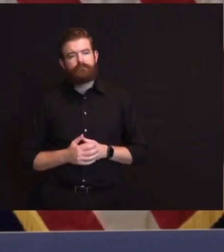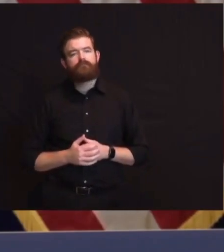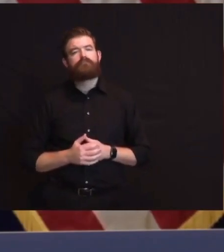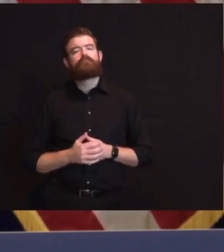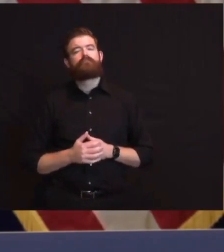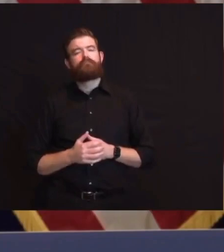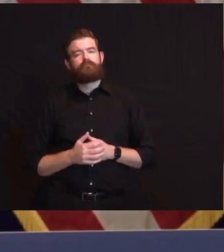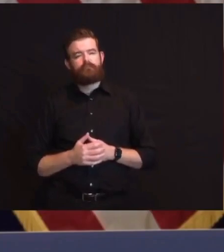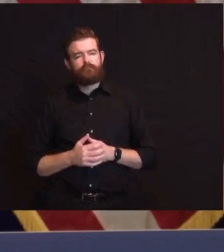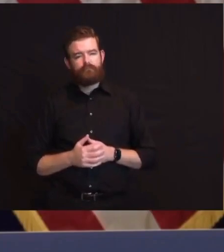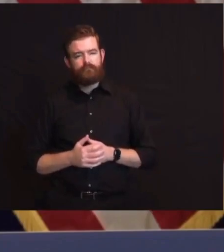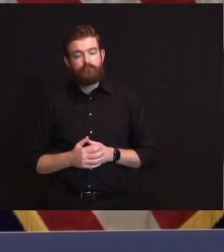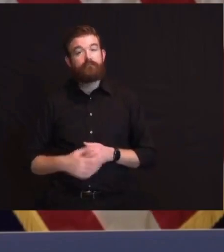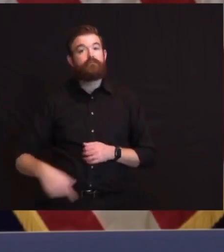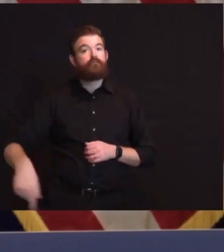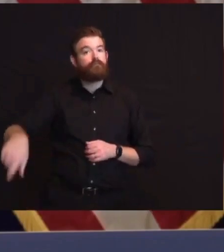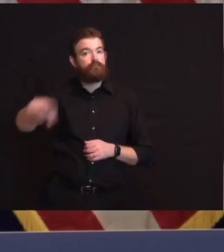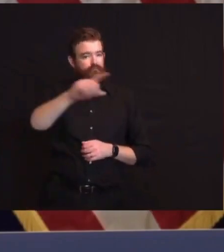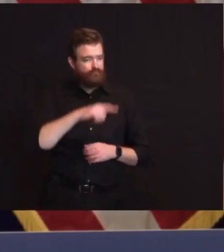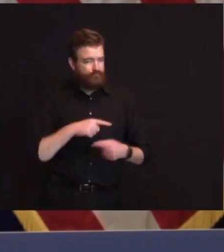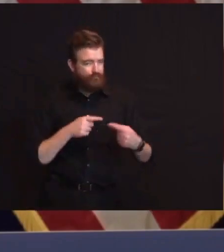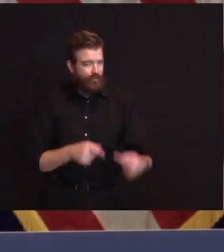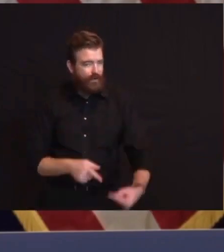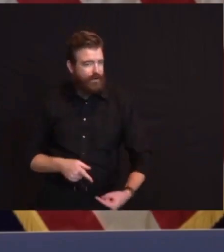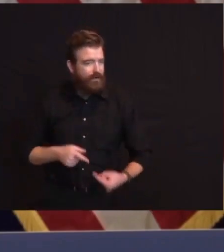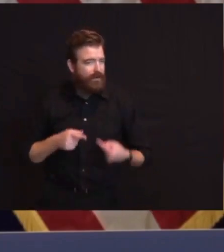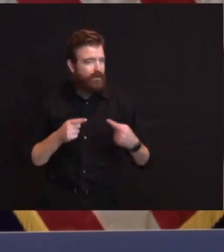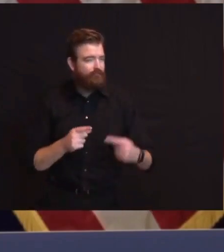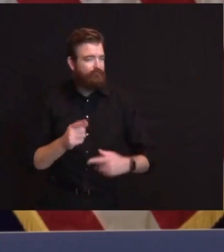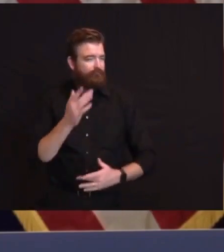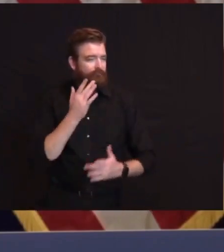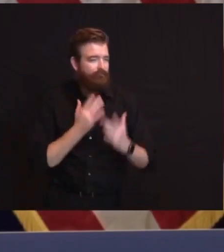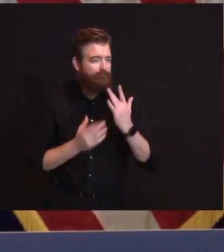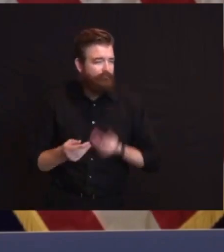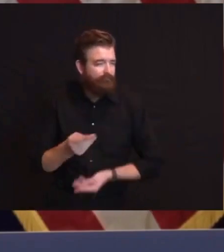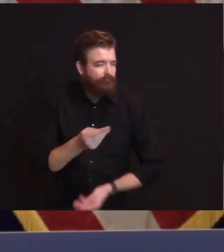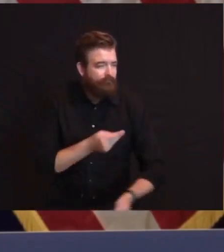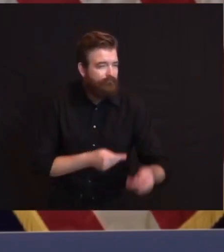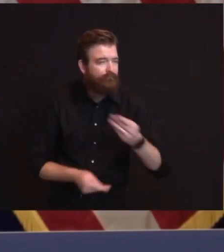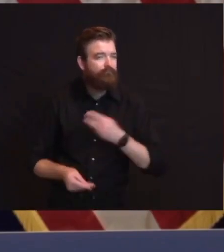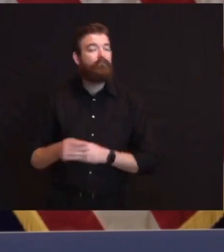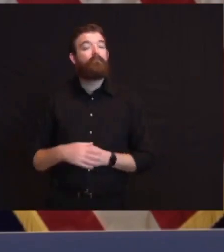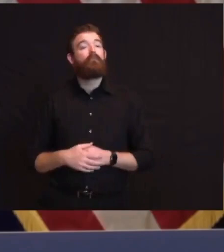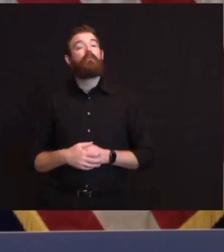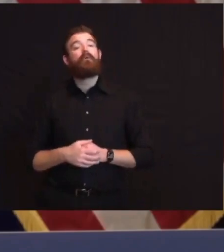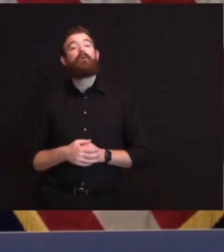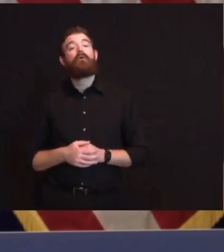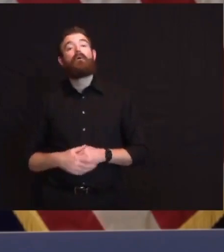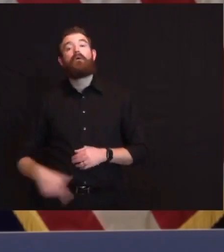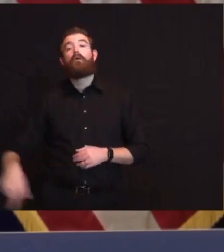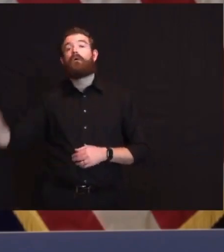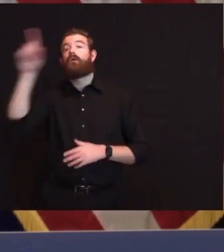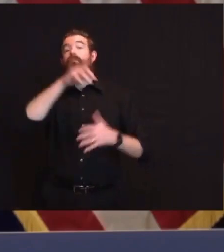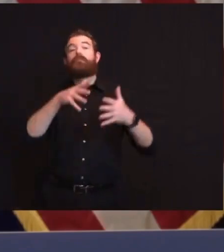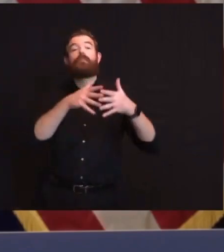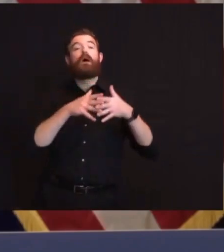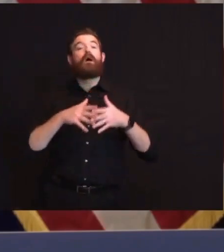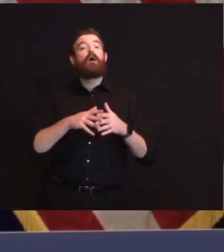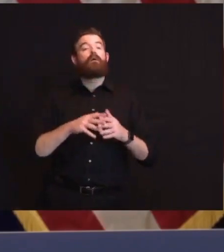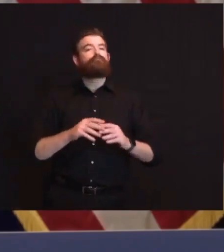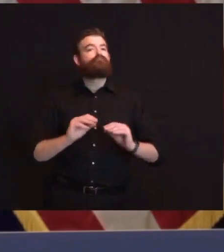are struggling, and the national numbers of unemployment rose again this past